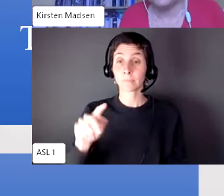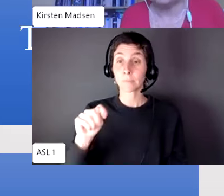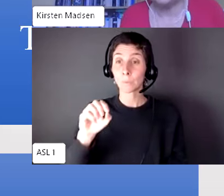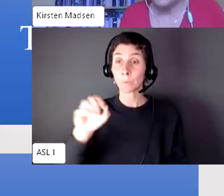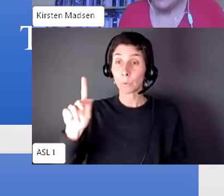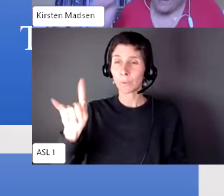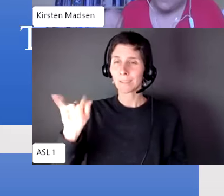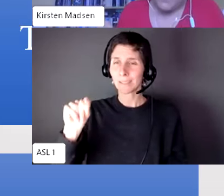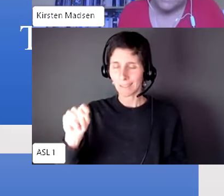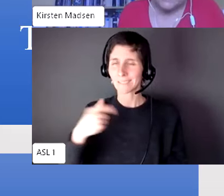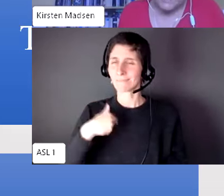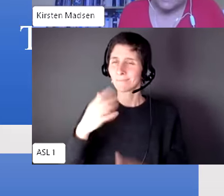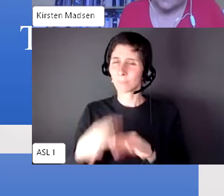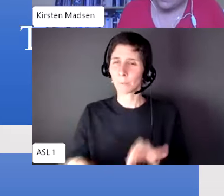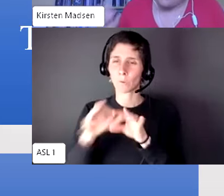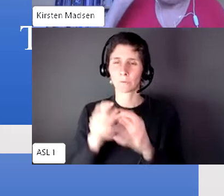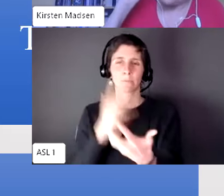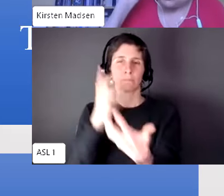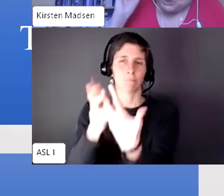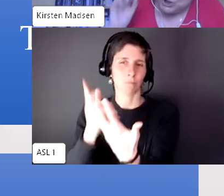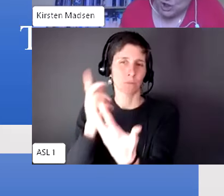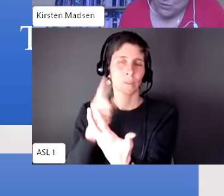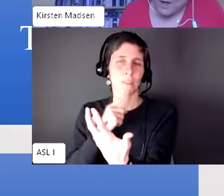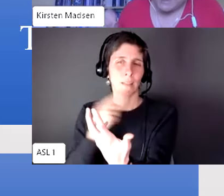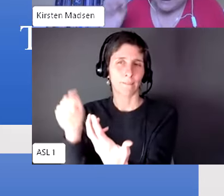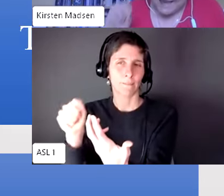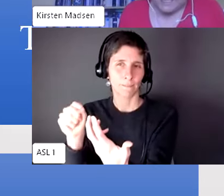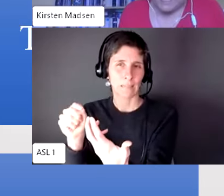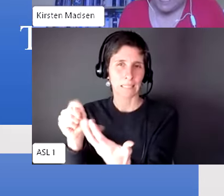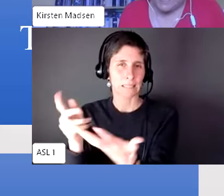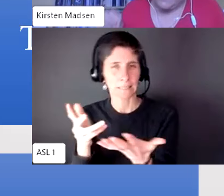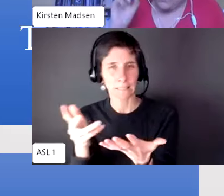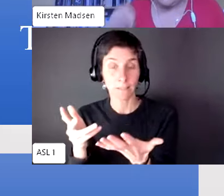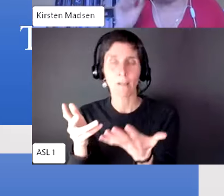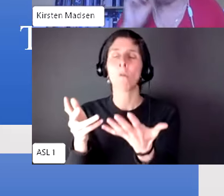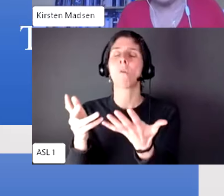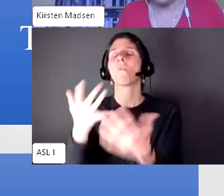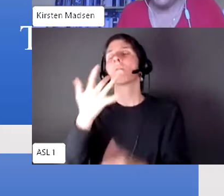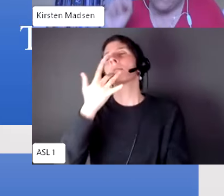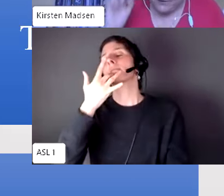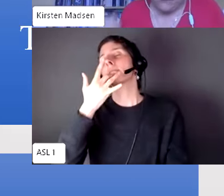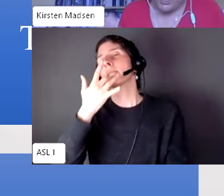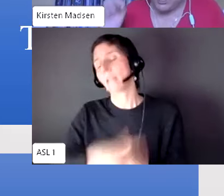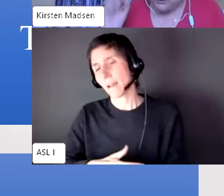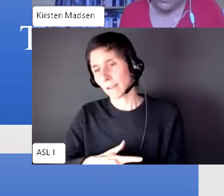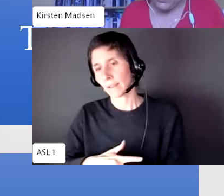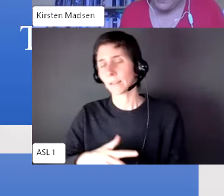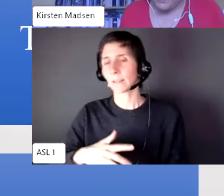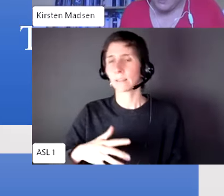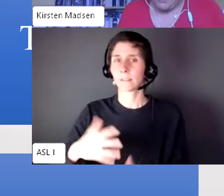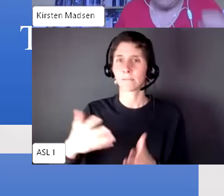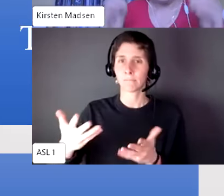community. And with that said, we are so lucky that we have managed to find